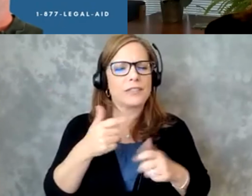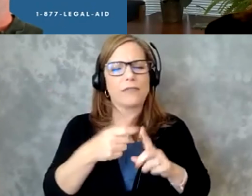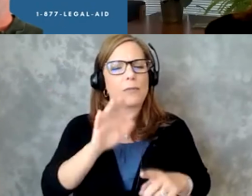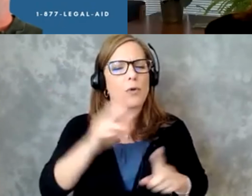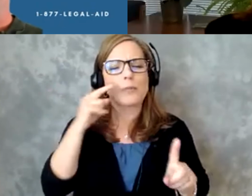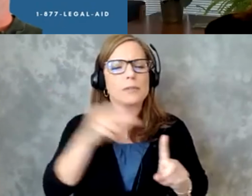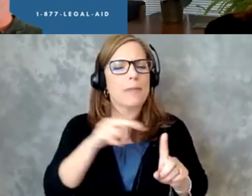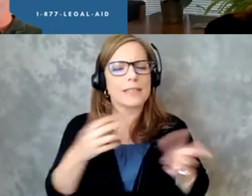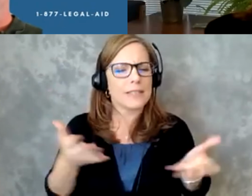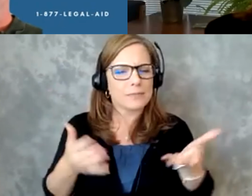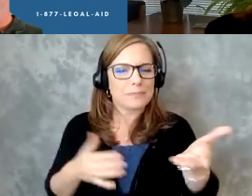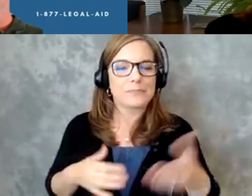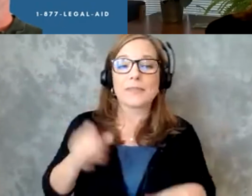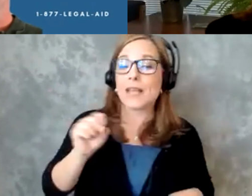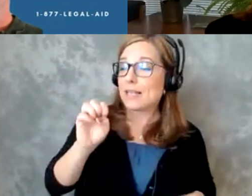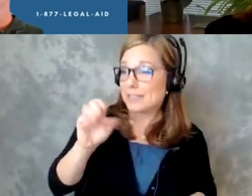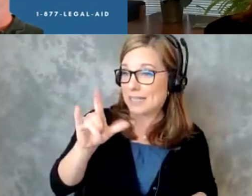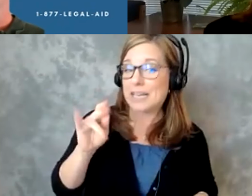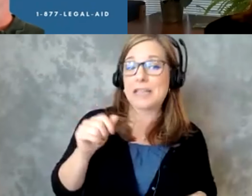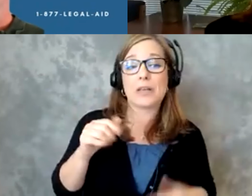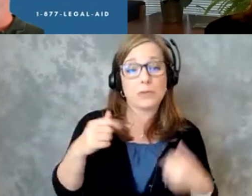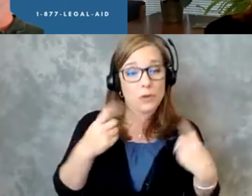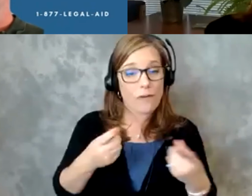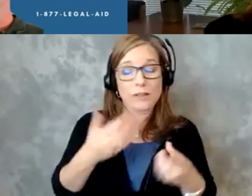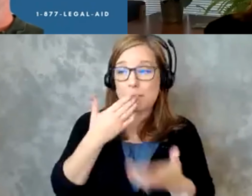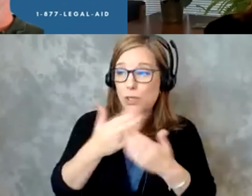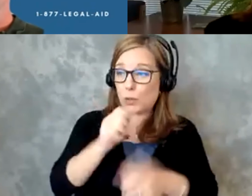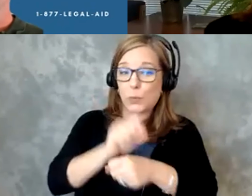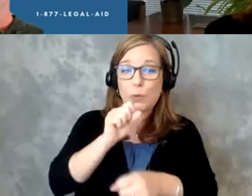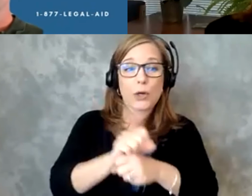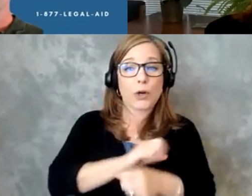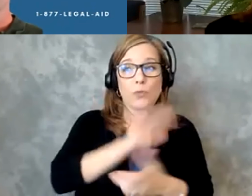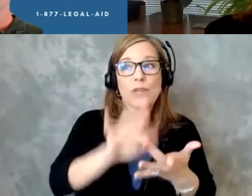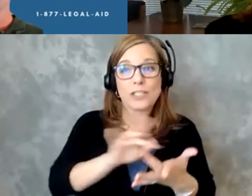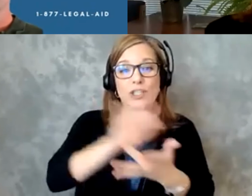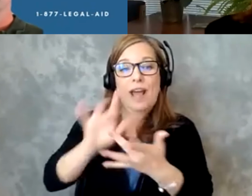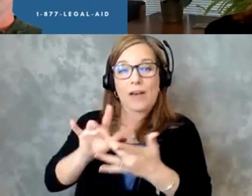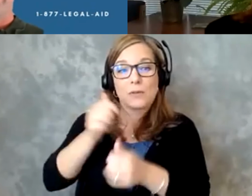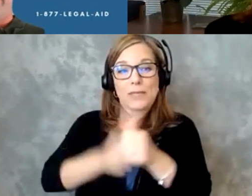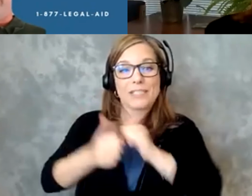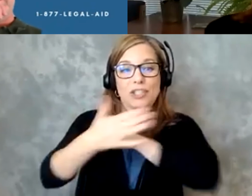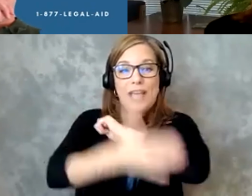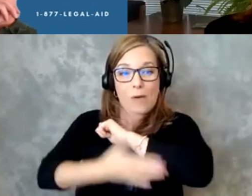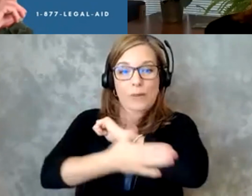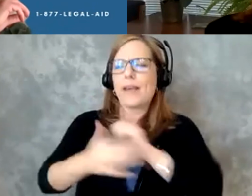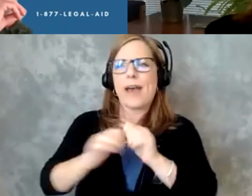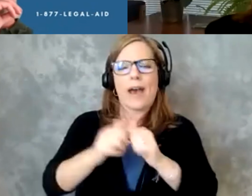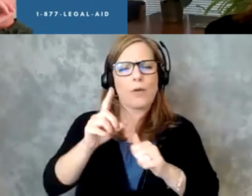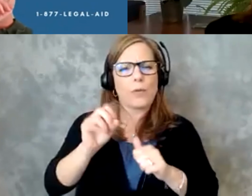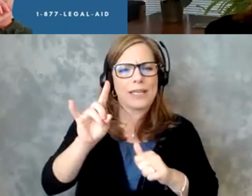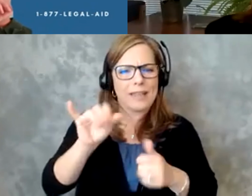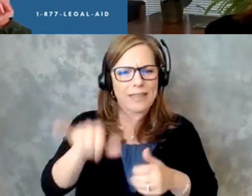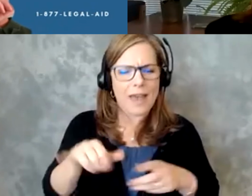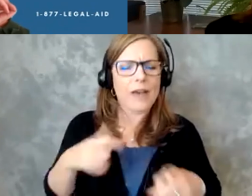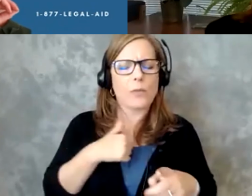It's been some good work reaching out to our counties, and how we started doing that was identifying stakeholders first to